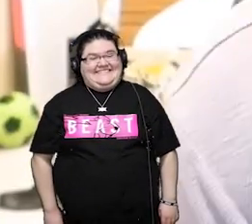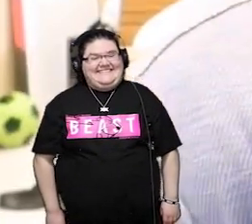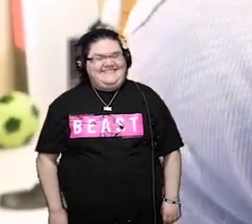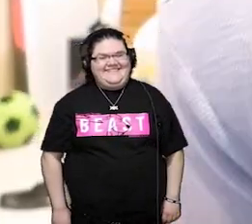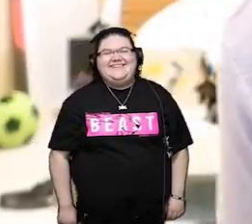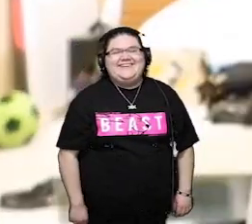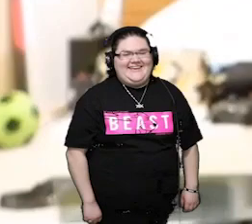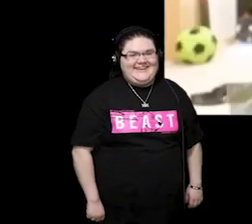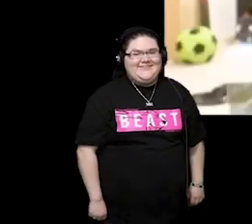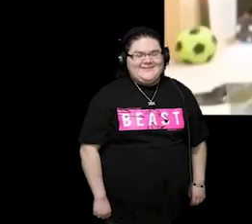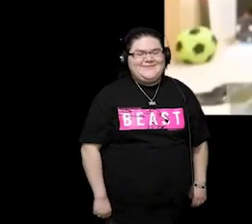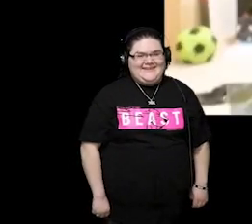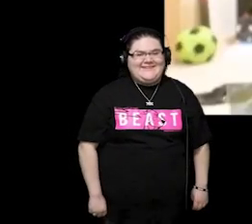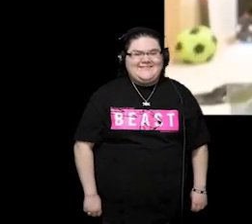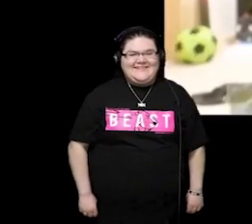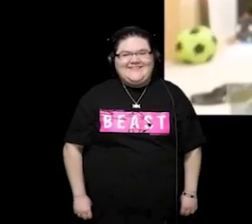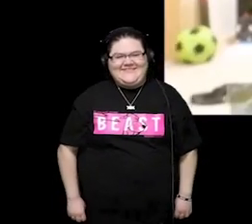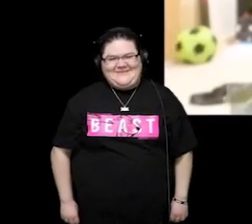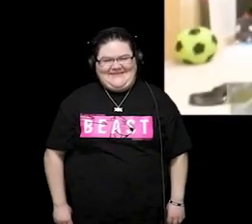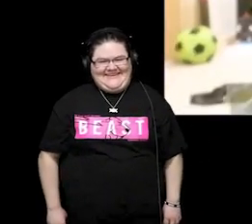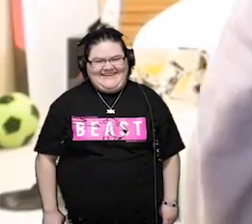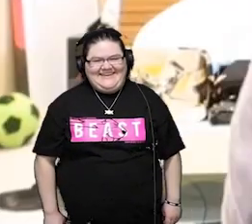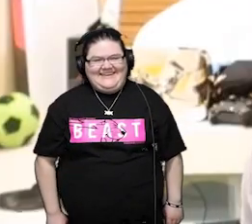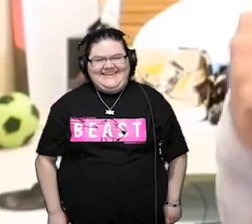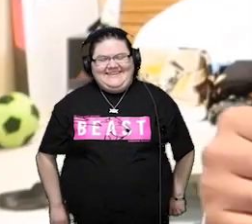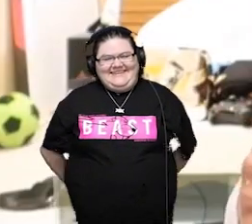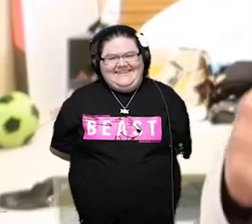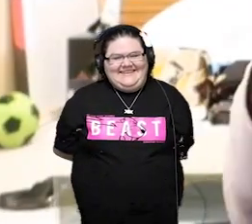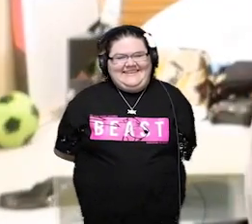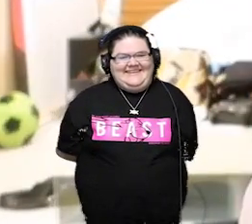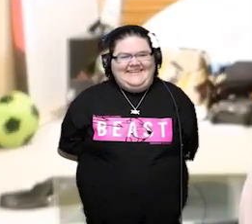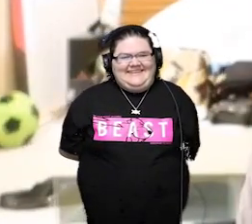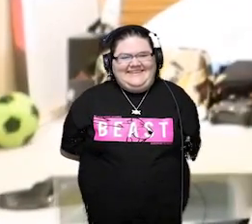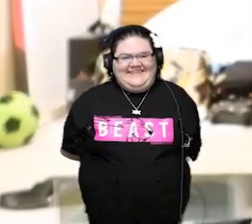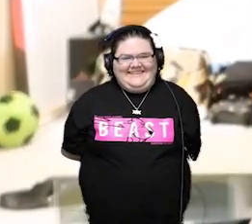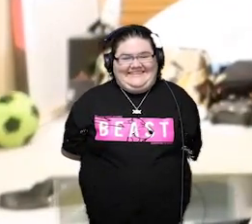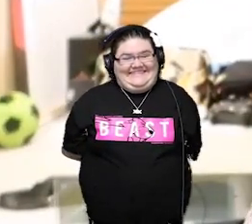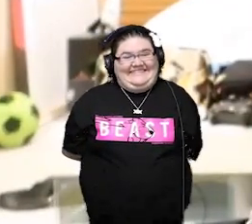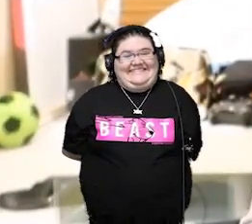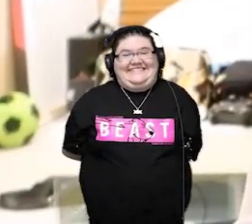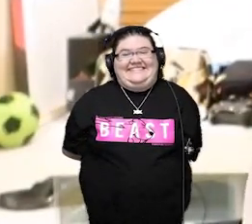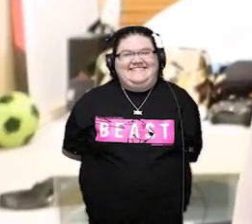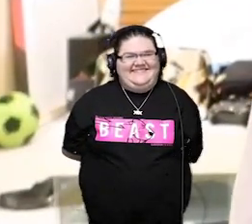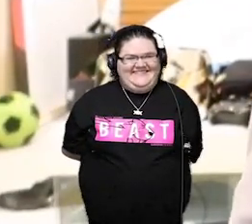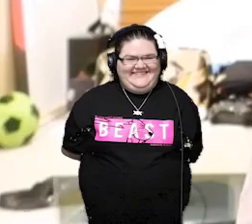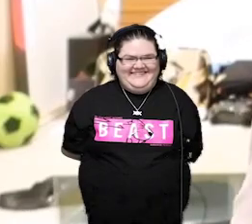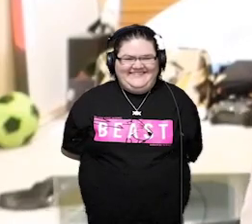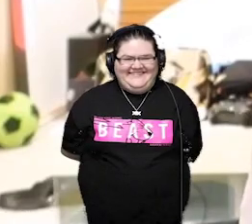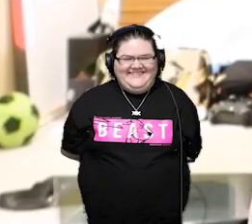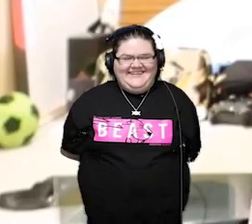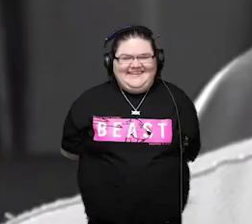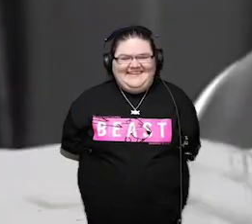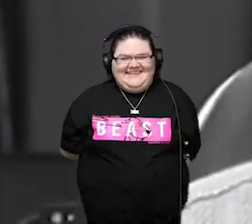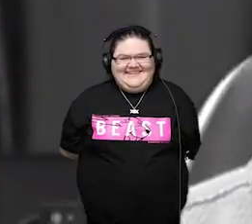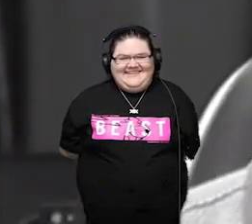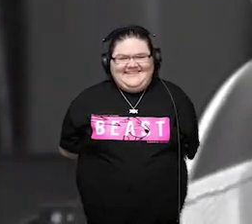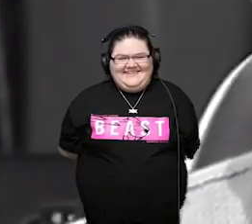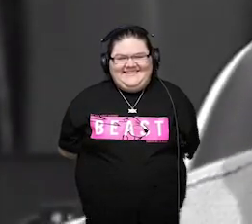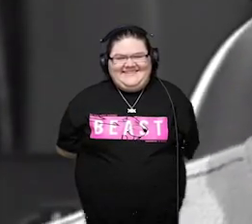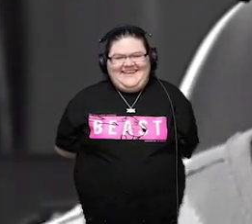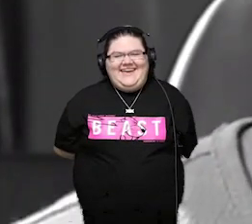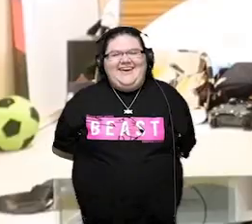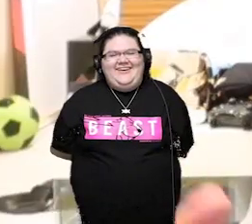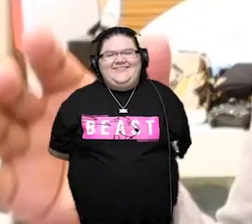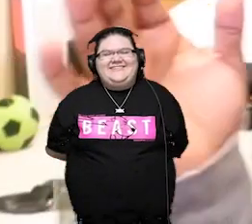Bro, it would be ridiculous. So yeah, support as much as you can. Be. Let's try and get a number one song in the country. Let's get Lighter to number